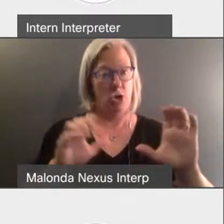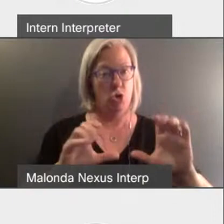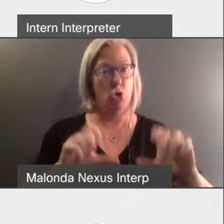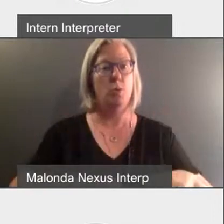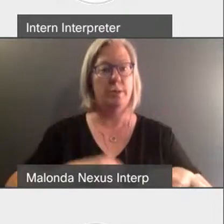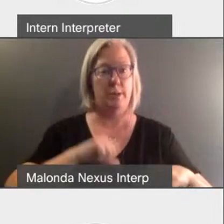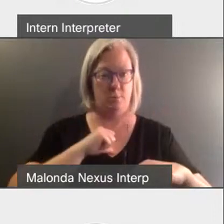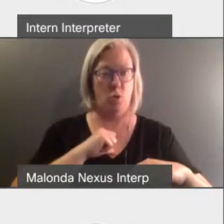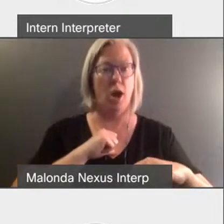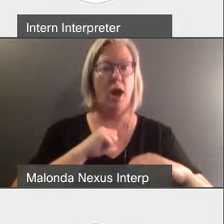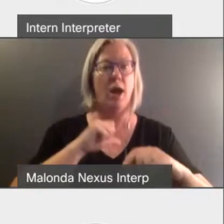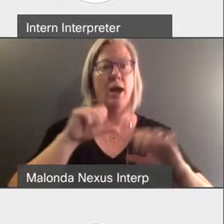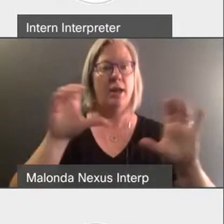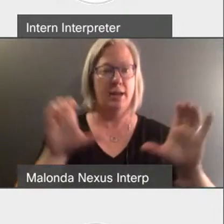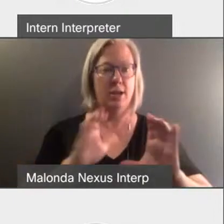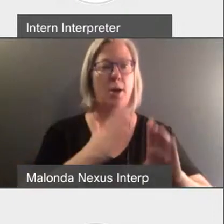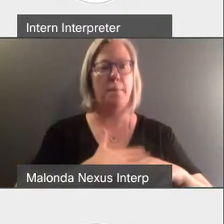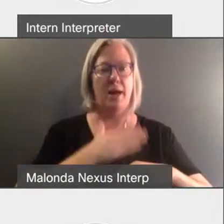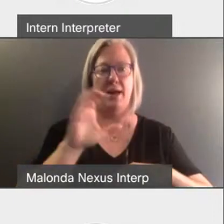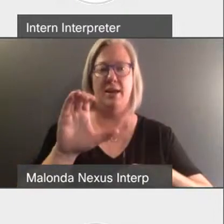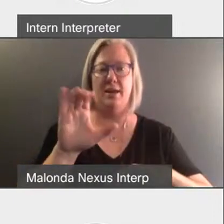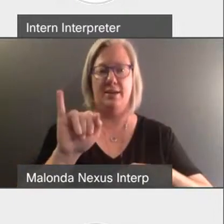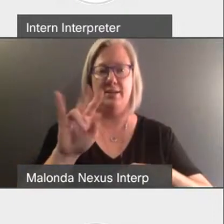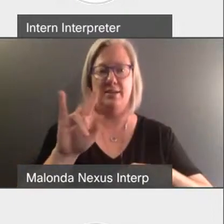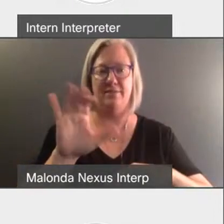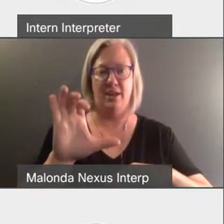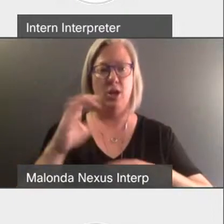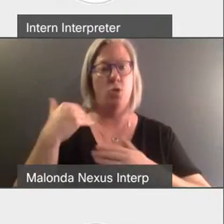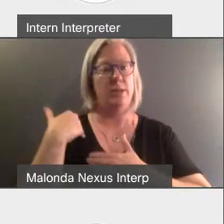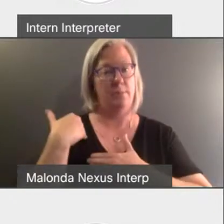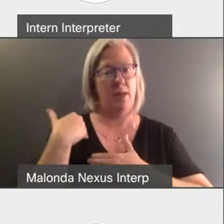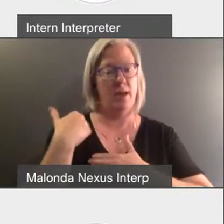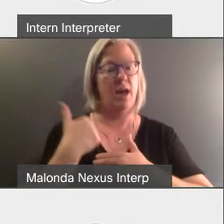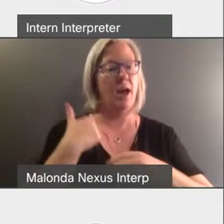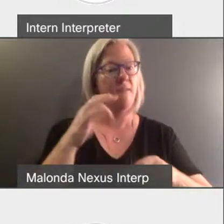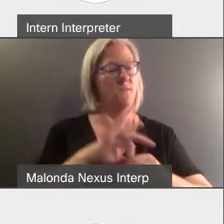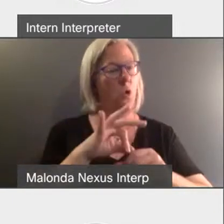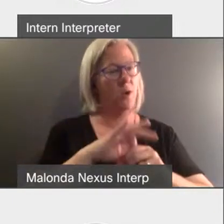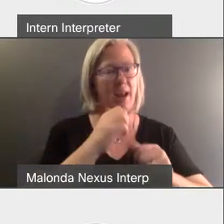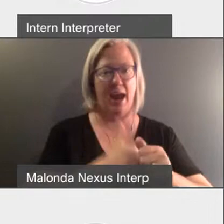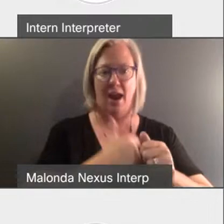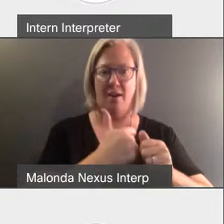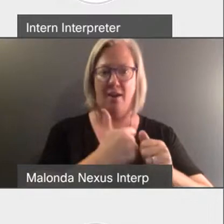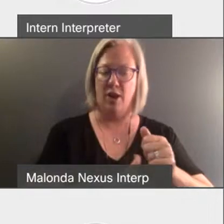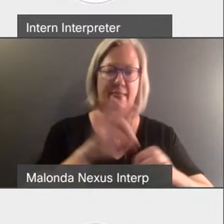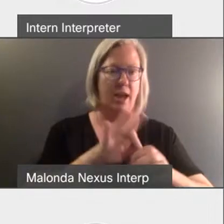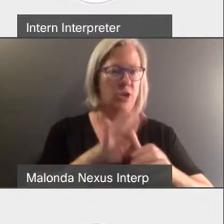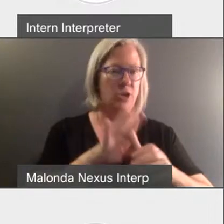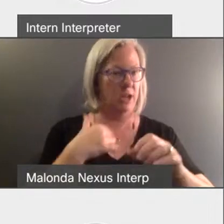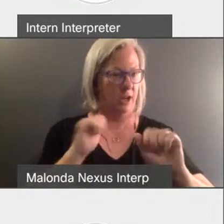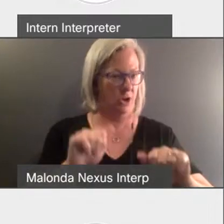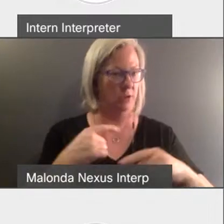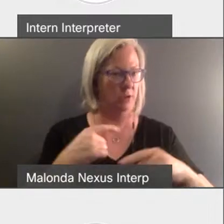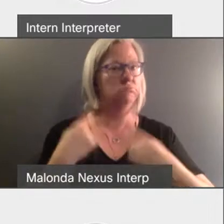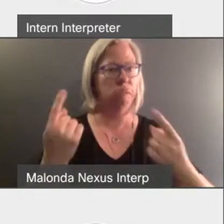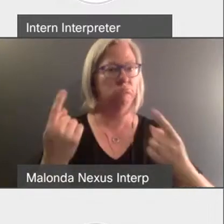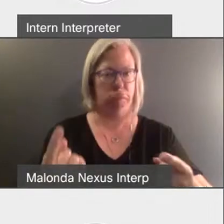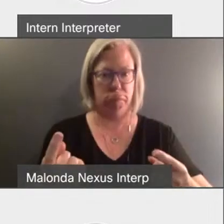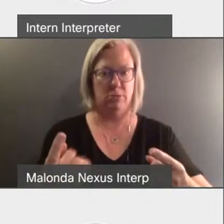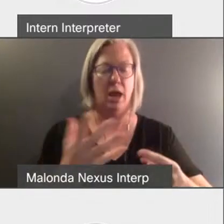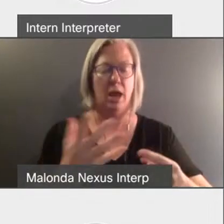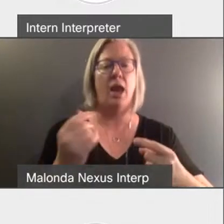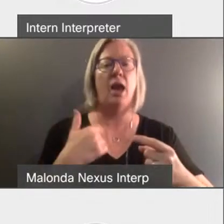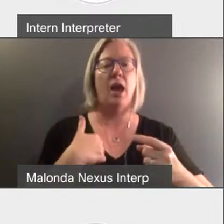pride in exercising my civic responsibility. I have voted in every election that I have been eligible to, and I